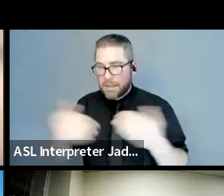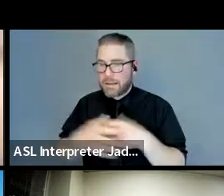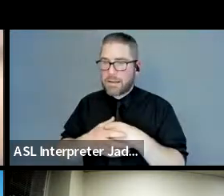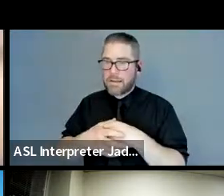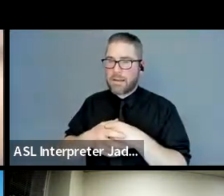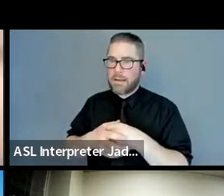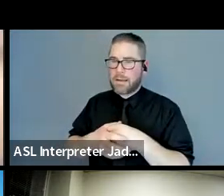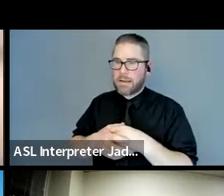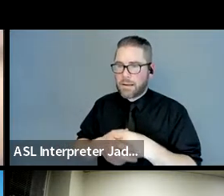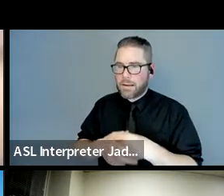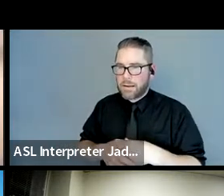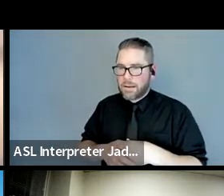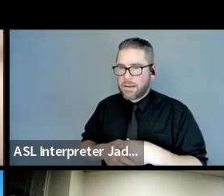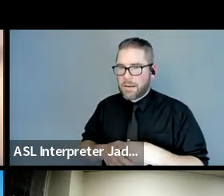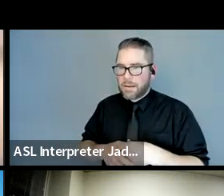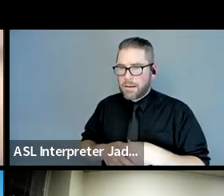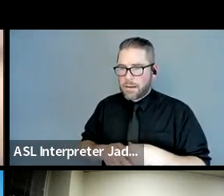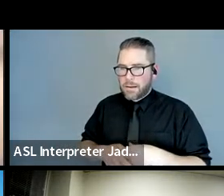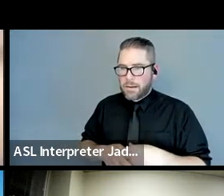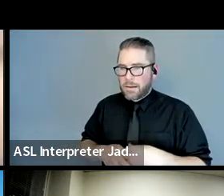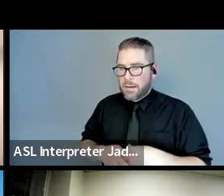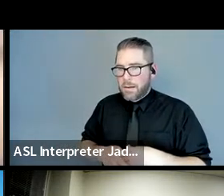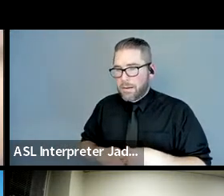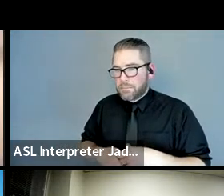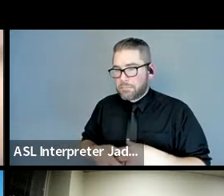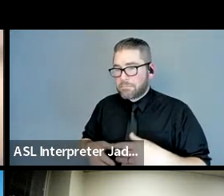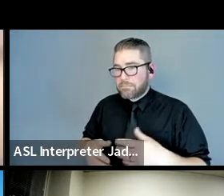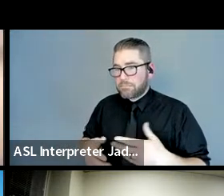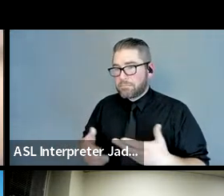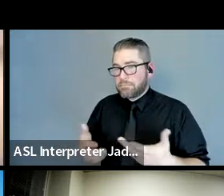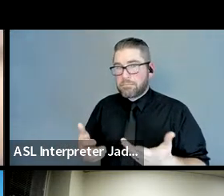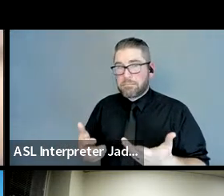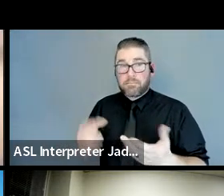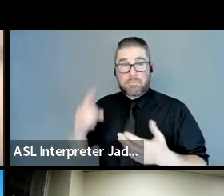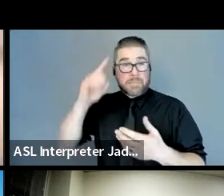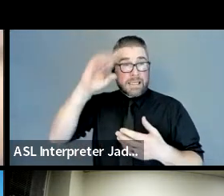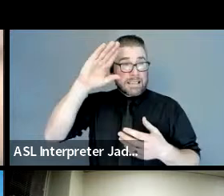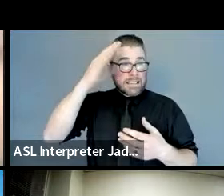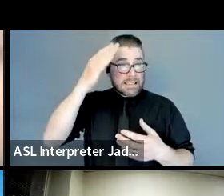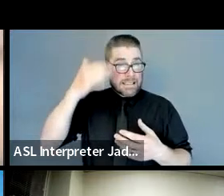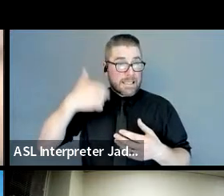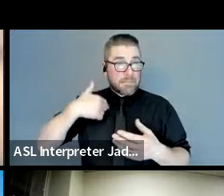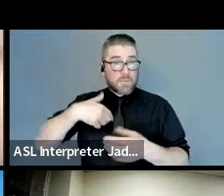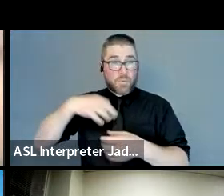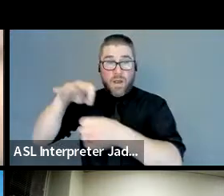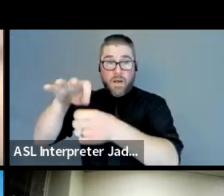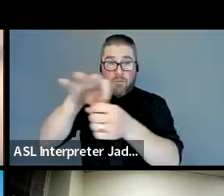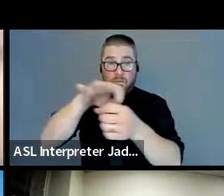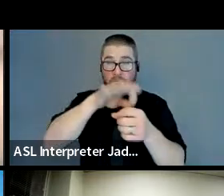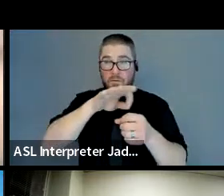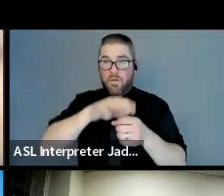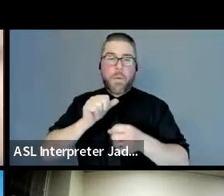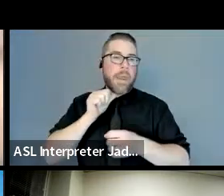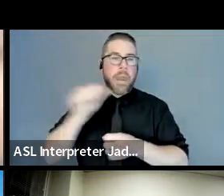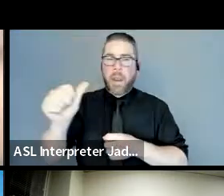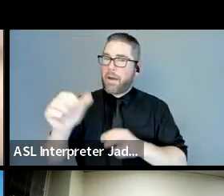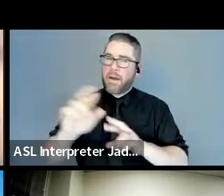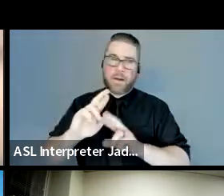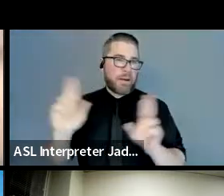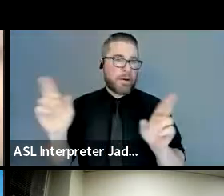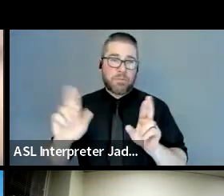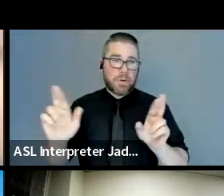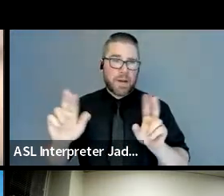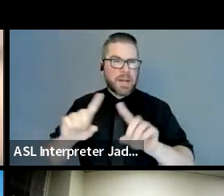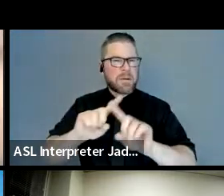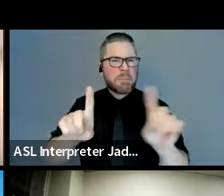sounds like we may not be ready for a vote today, but just want to take a temperature check. Is there anyone opposed to